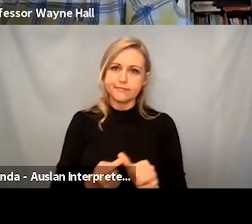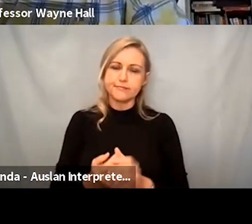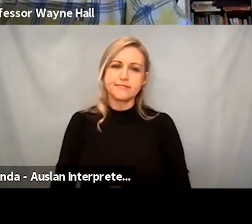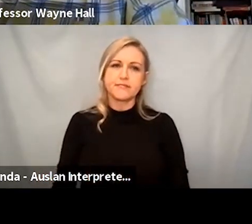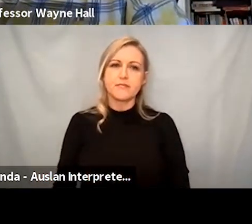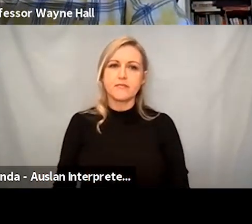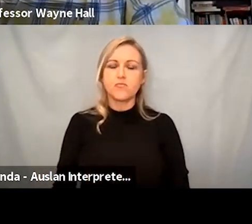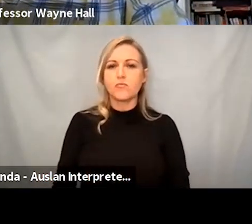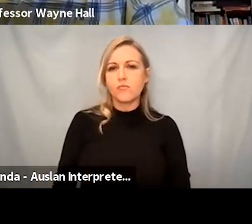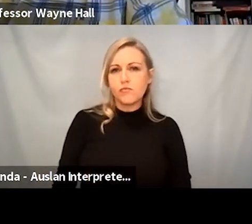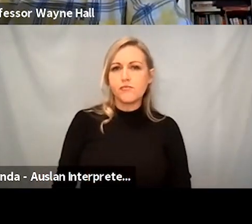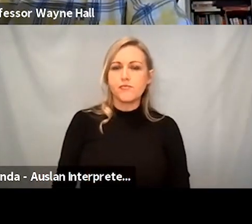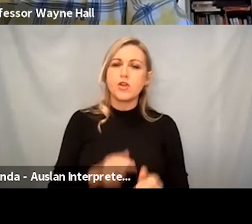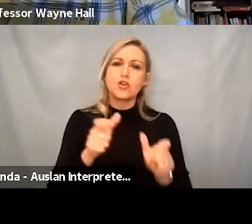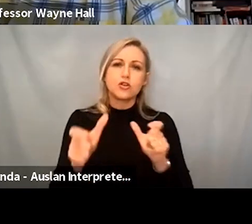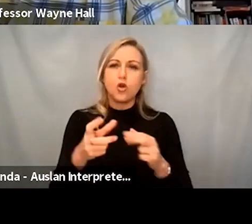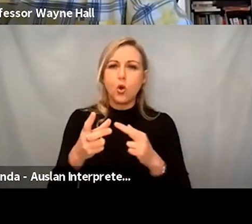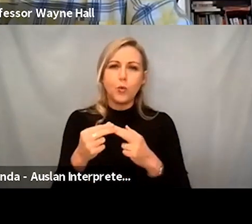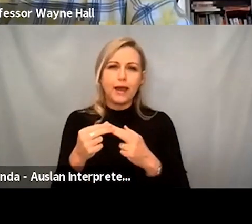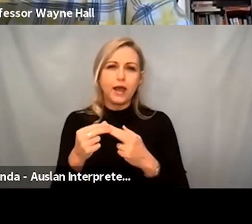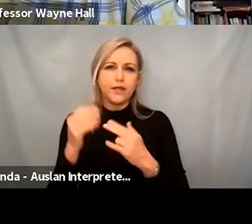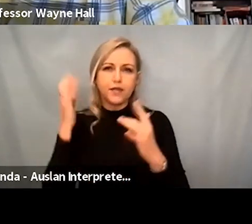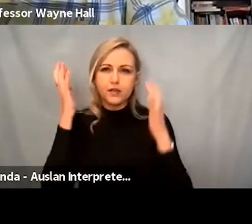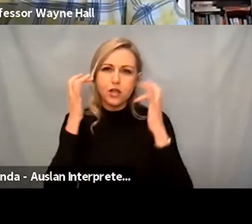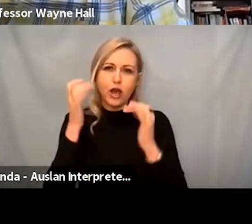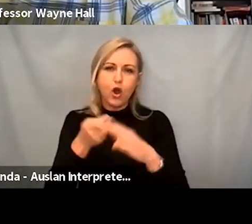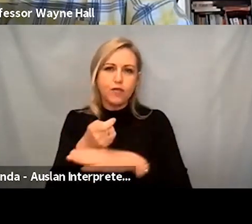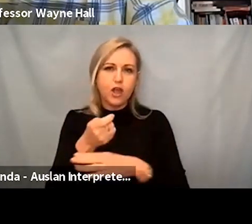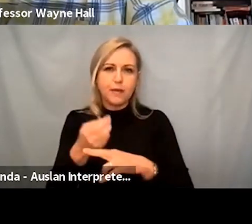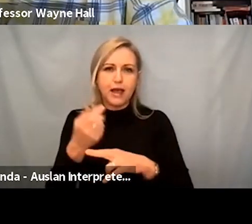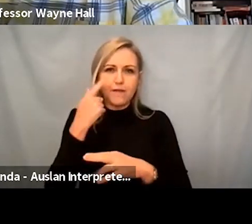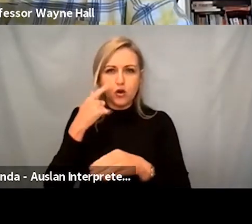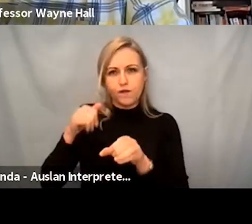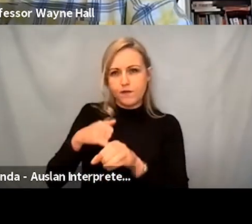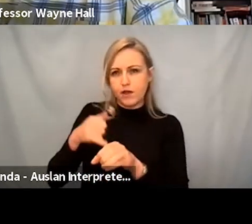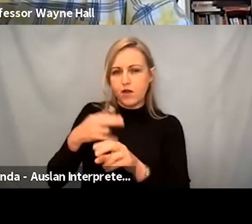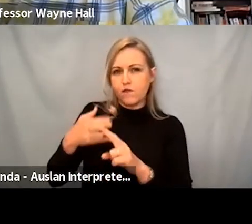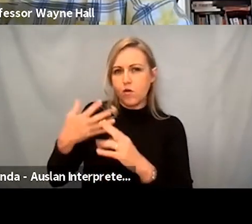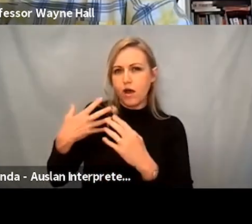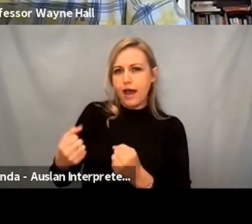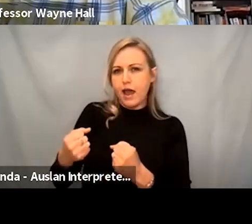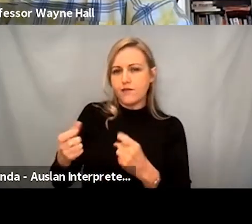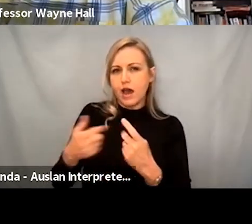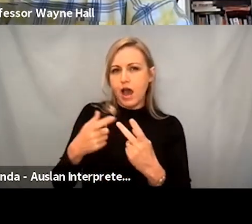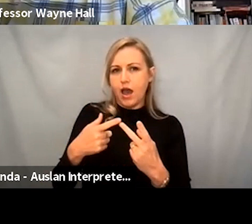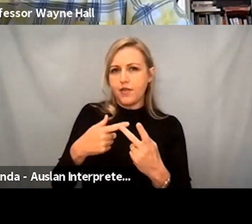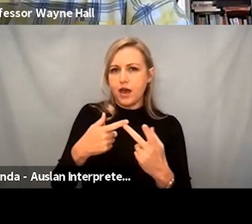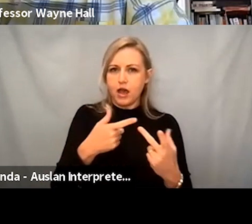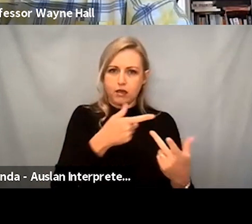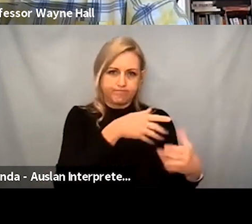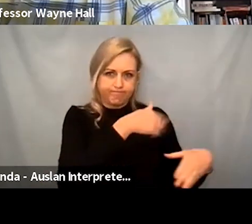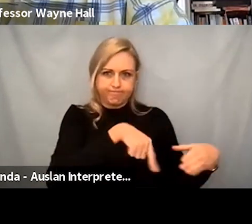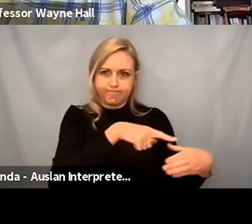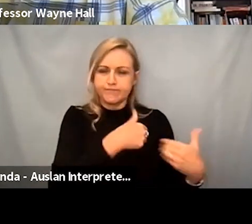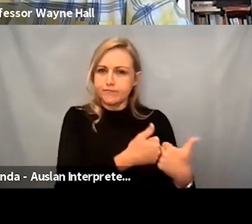I guess you control for the psychotherapy to look at the pharmacology by having psychotherapy in the other arm. But I do want to